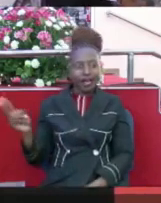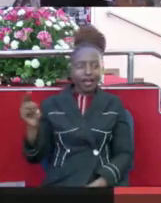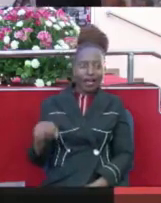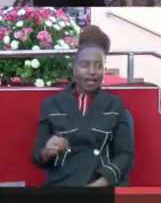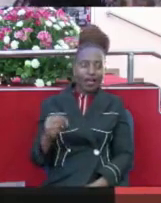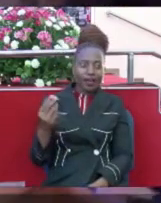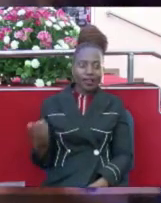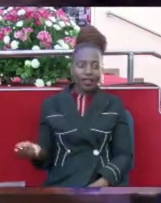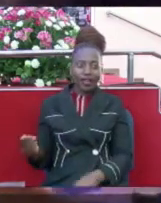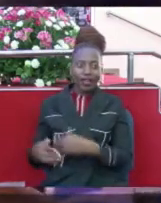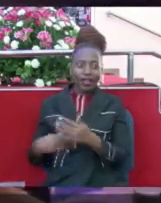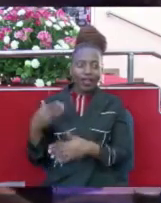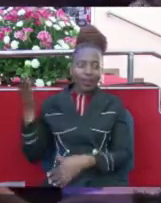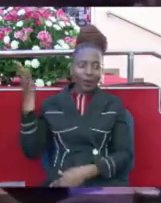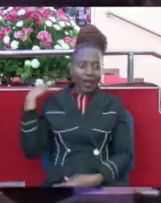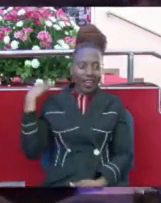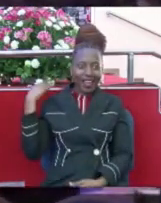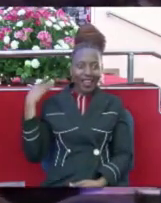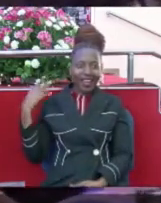Jesus. No turning